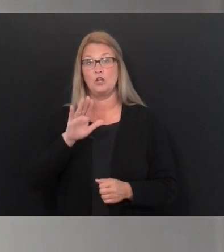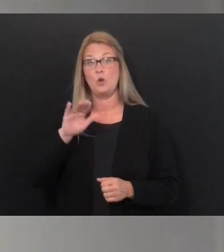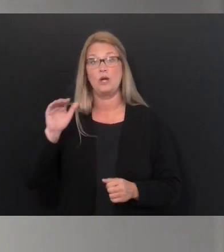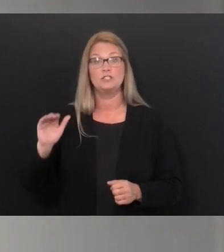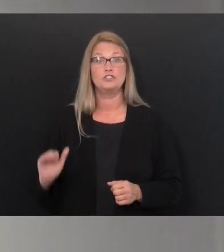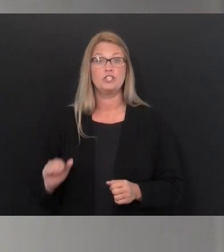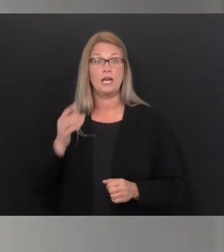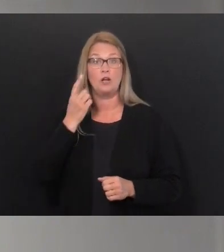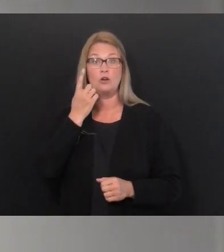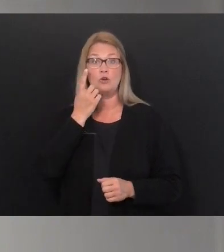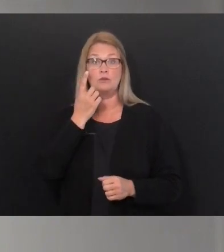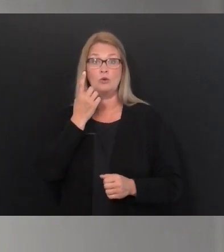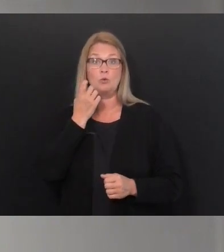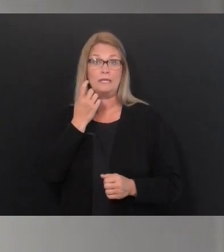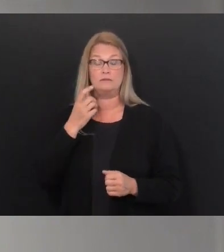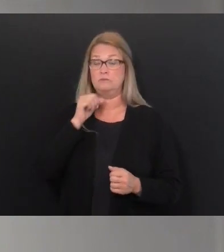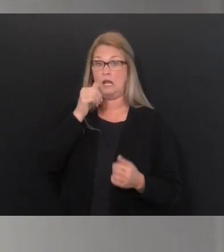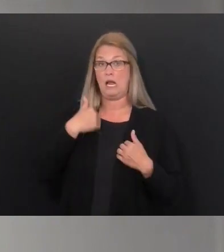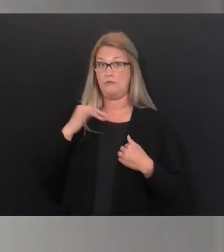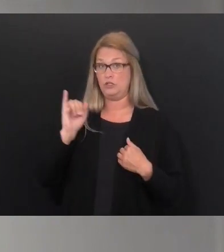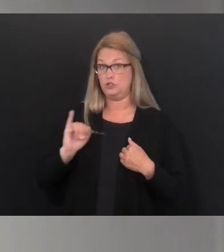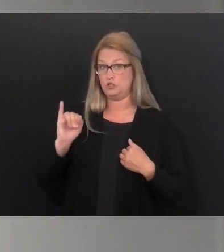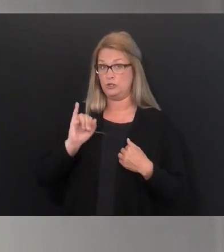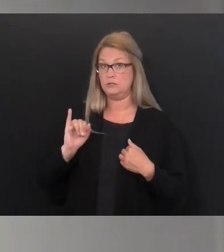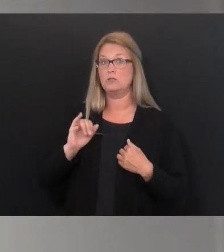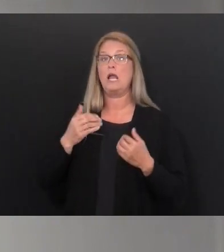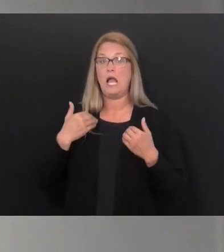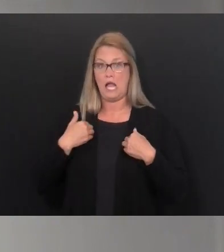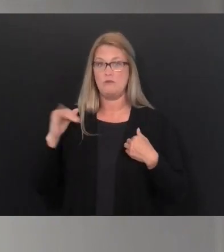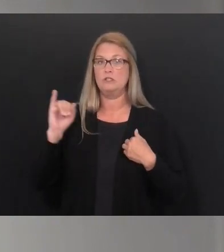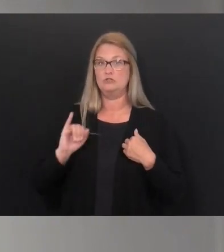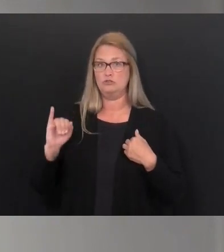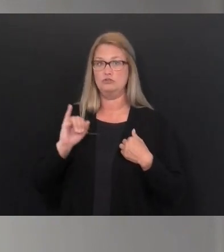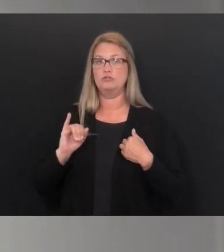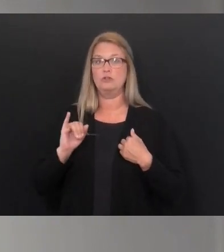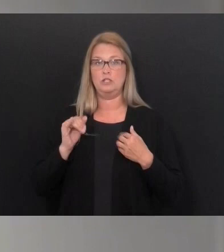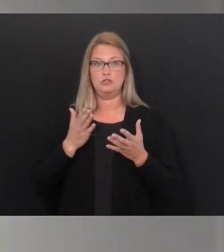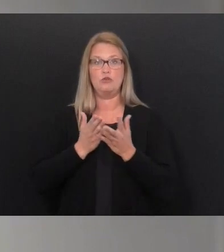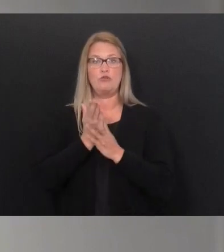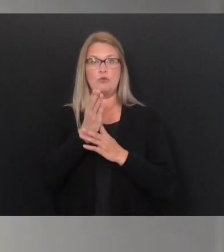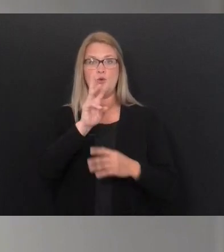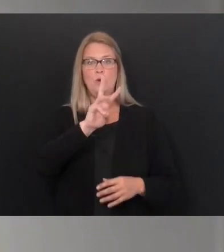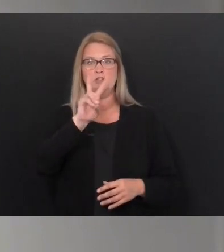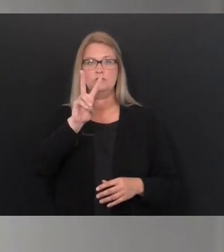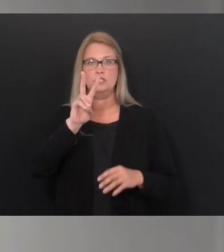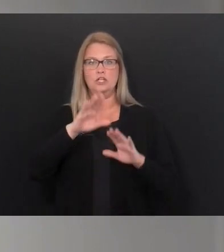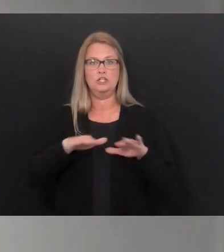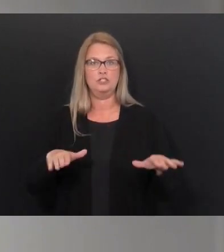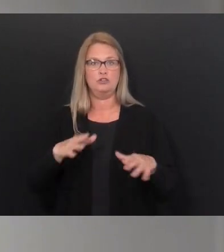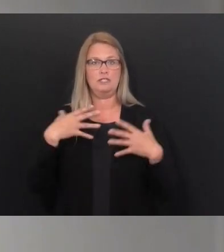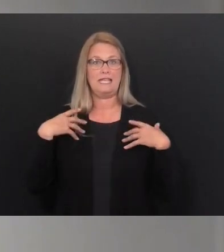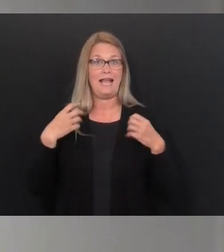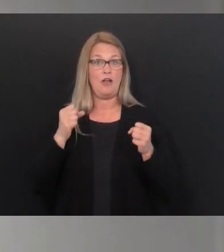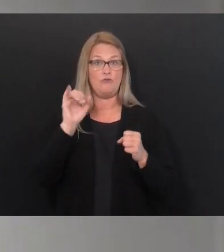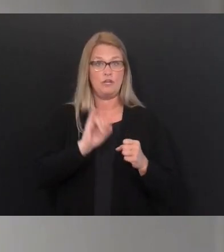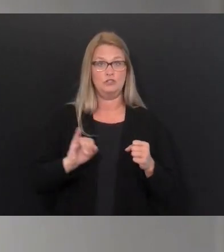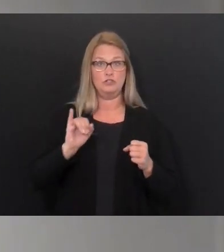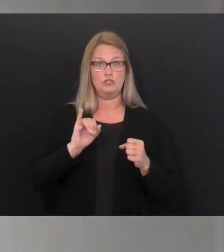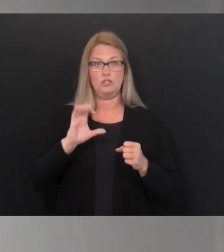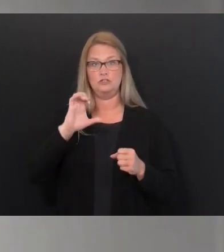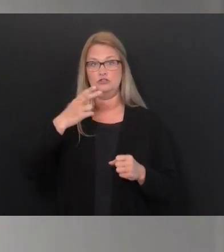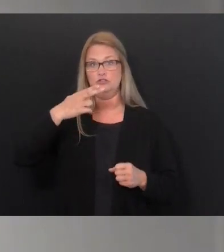become recently uninsured, healthcare coverage is available through West Virginia Children's Health Insurance Program, the CHIP